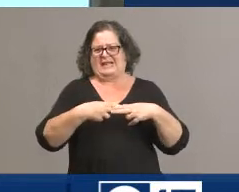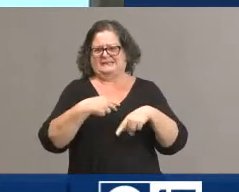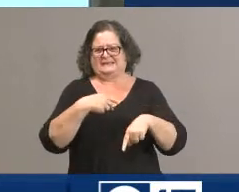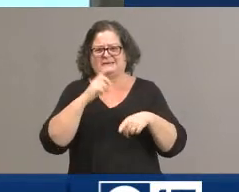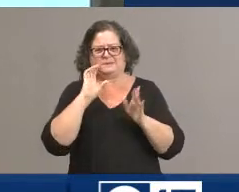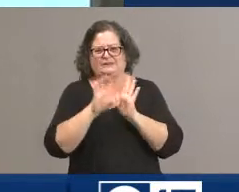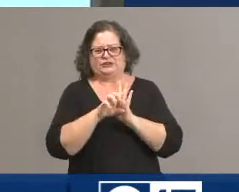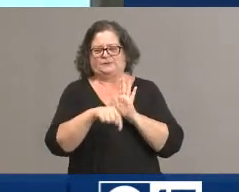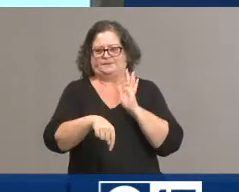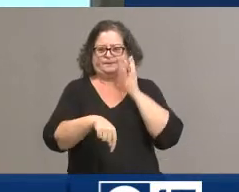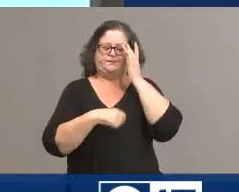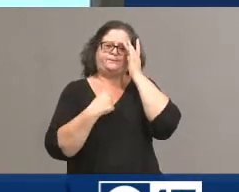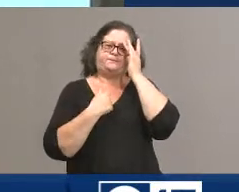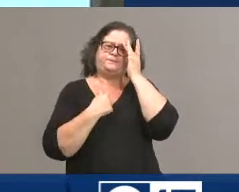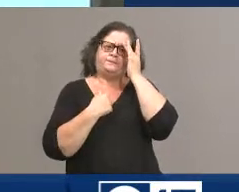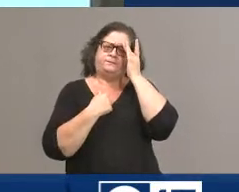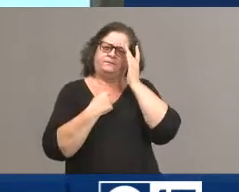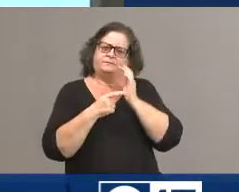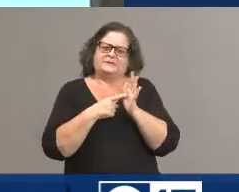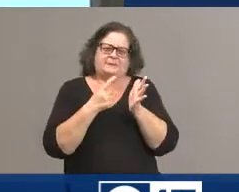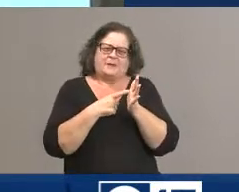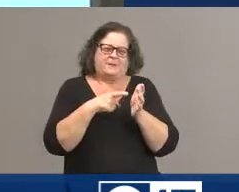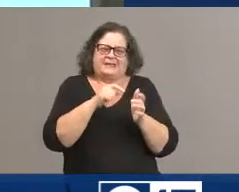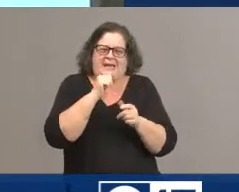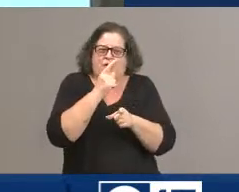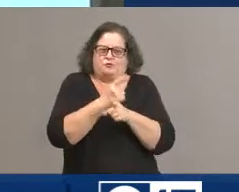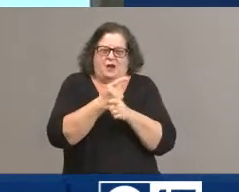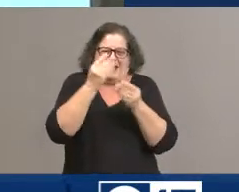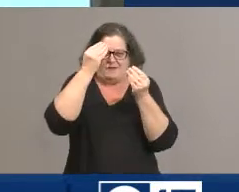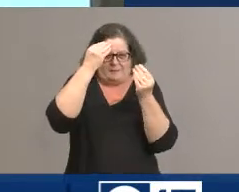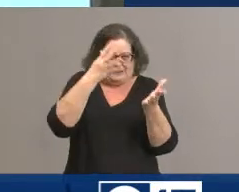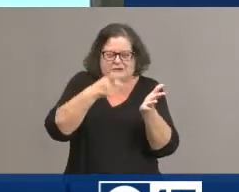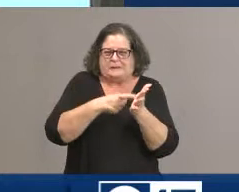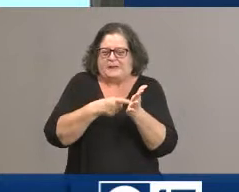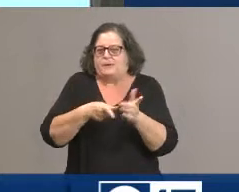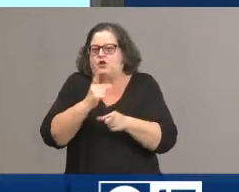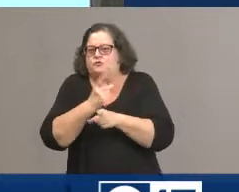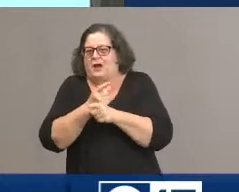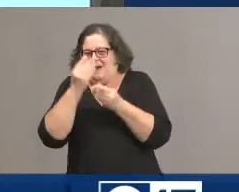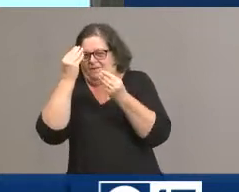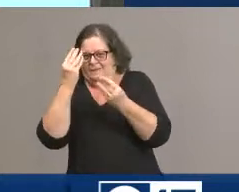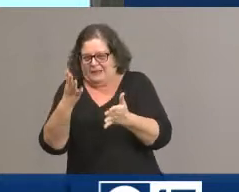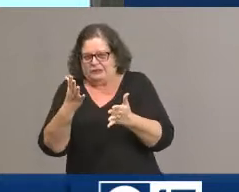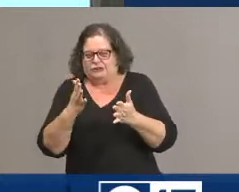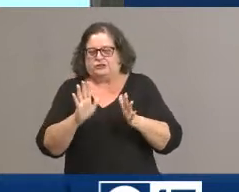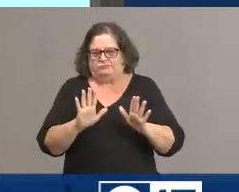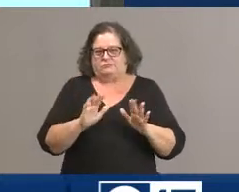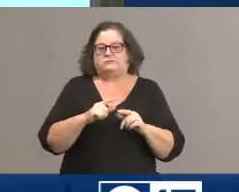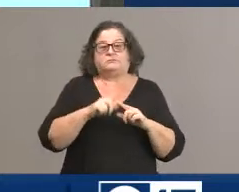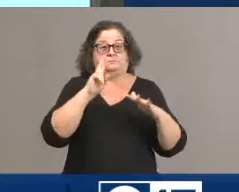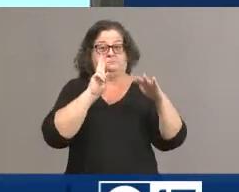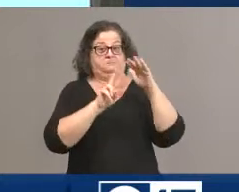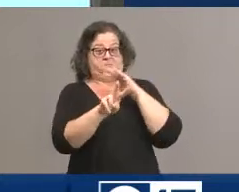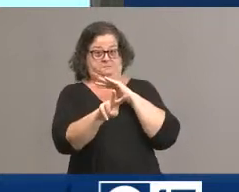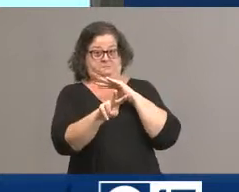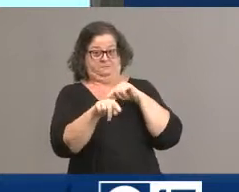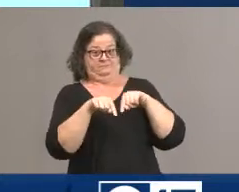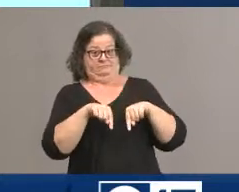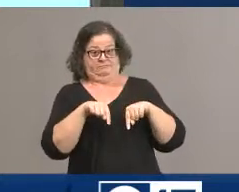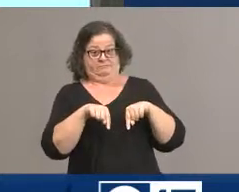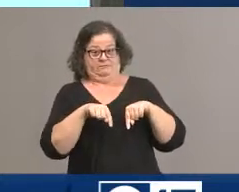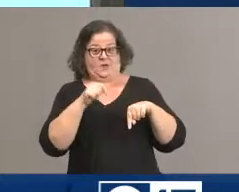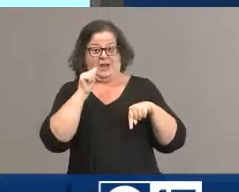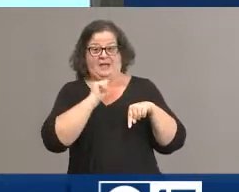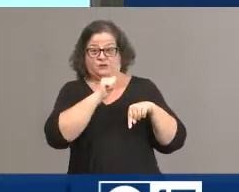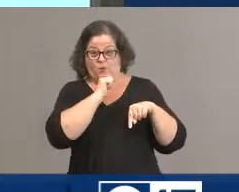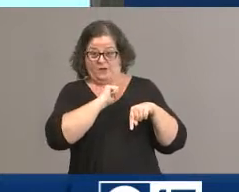off target. It projected in Arizona with mask usage on June 28th,